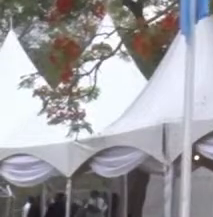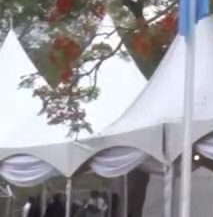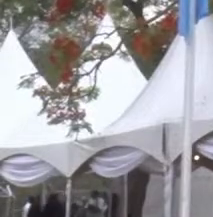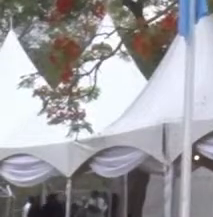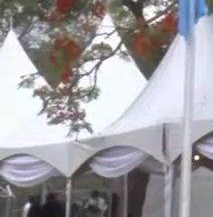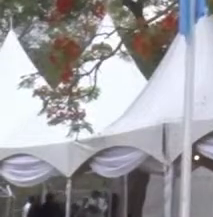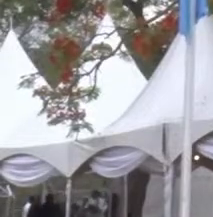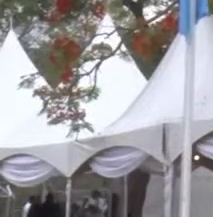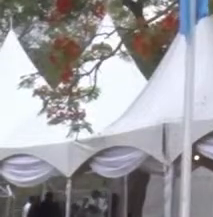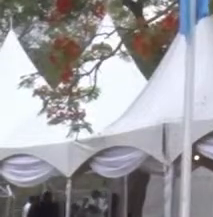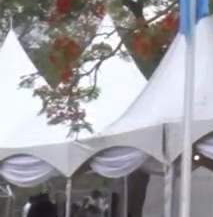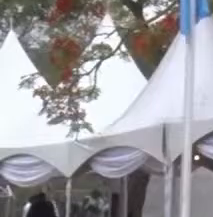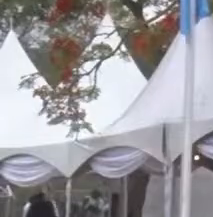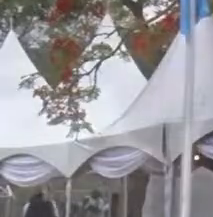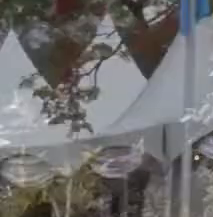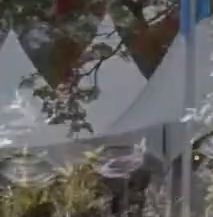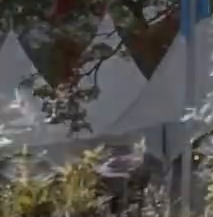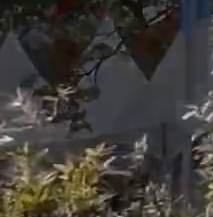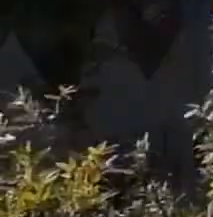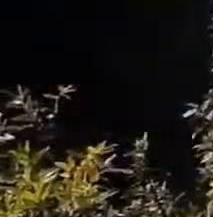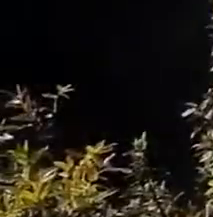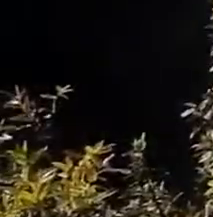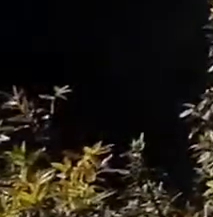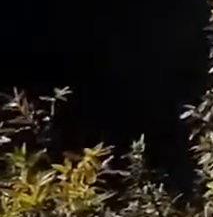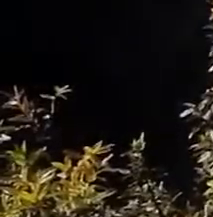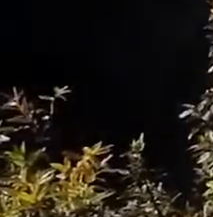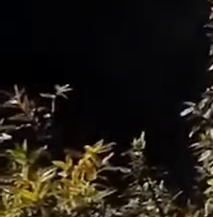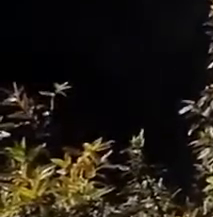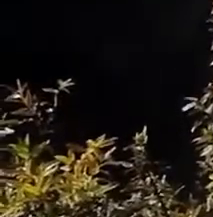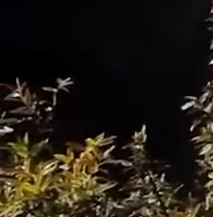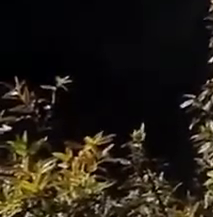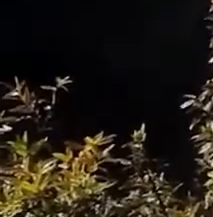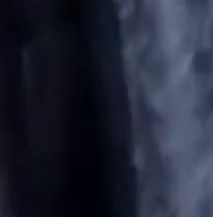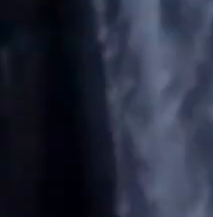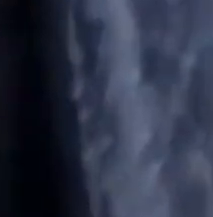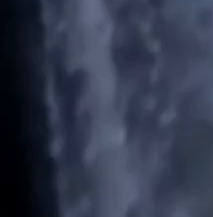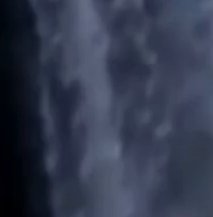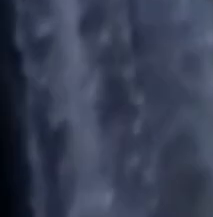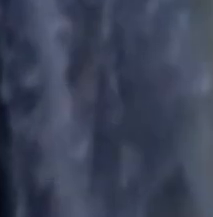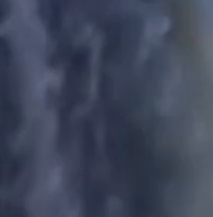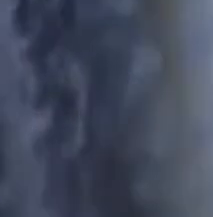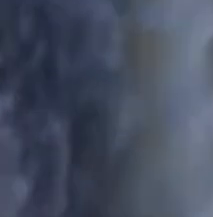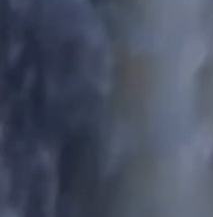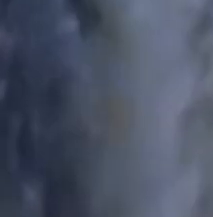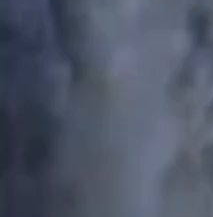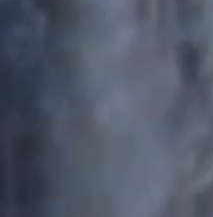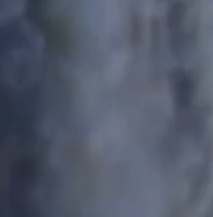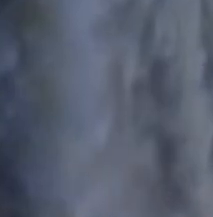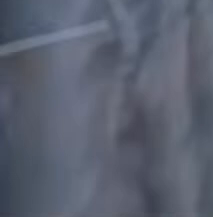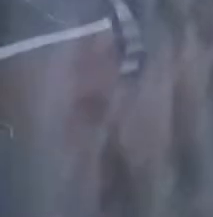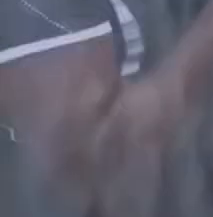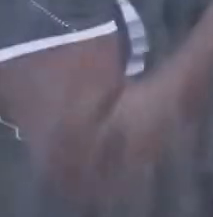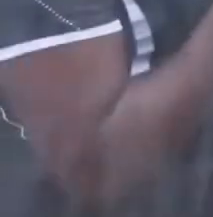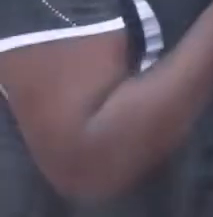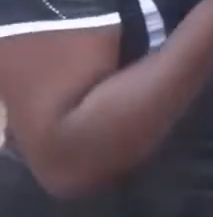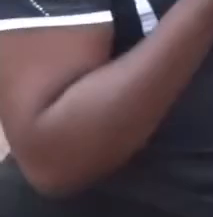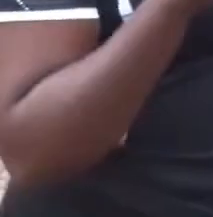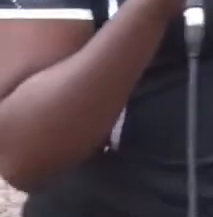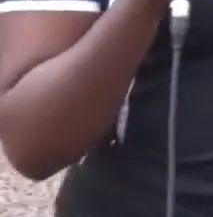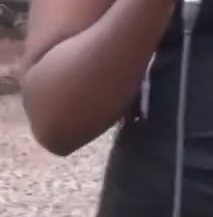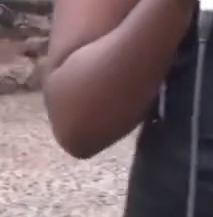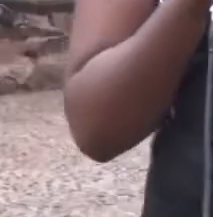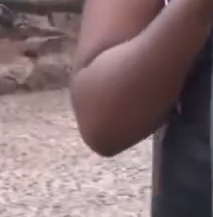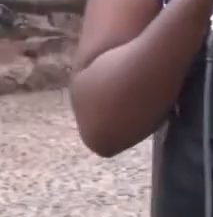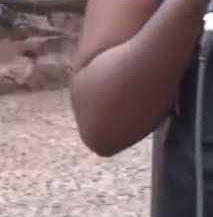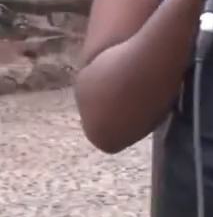It's a very, very good morning to you from the mighty Victoria Falls right here where I am standing at the gateway